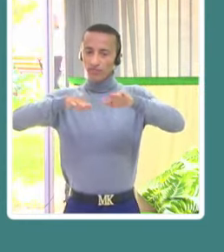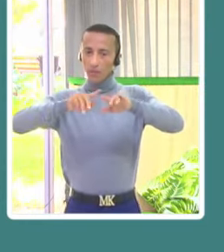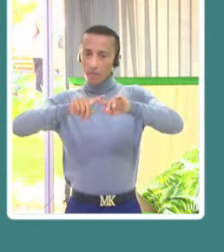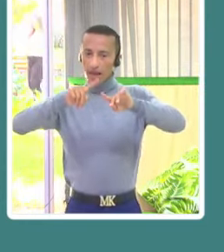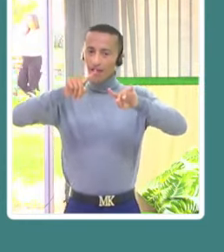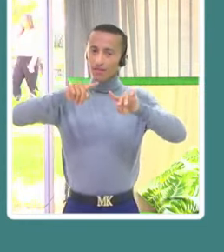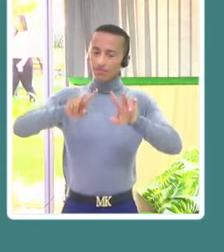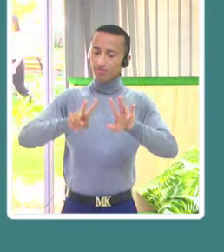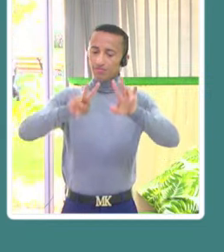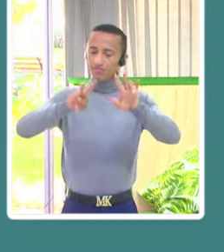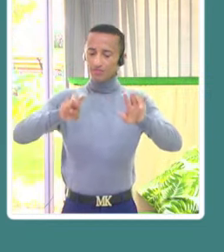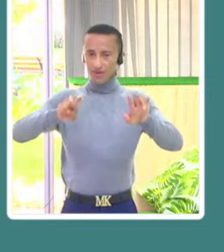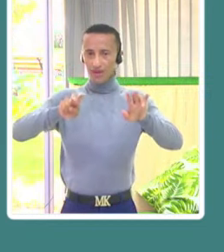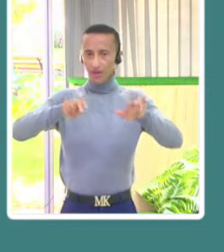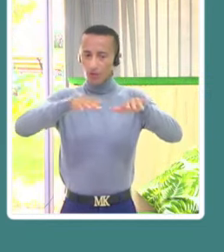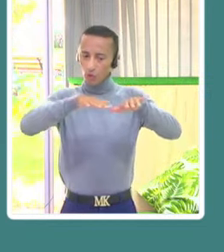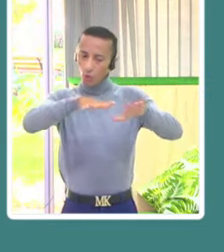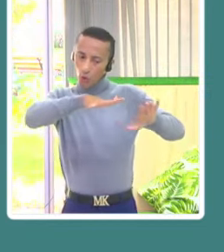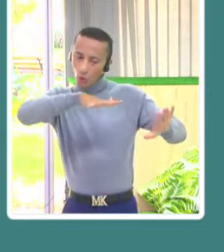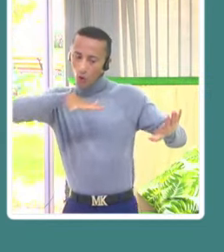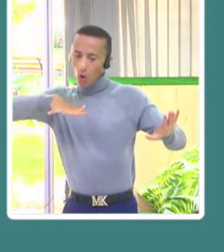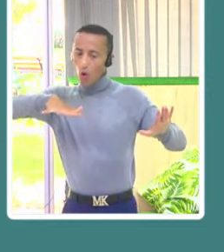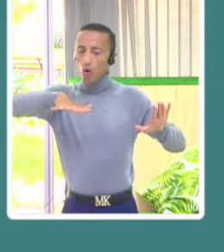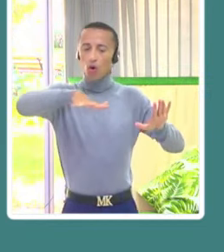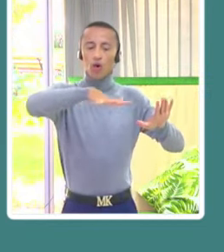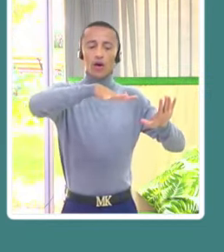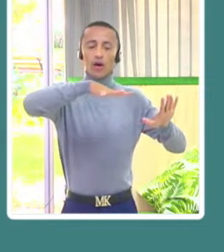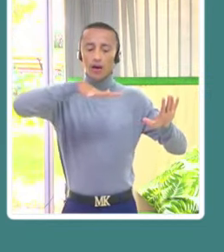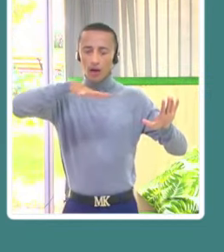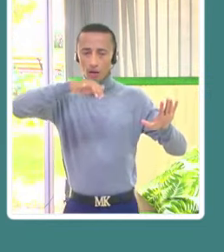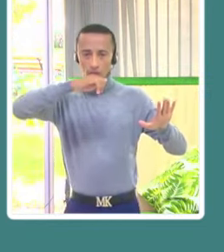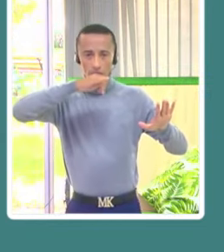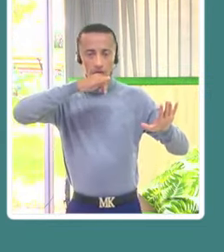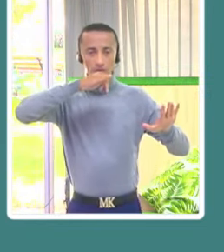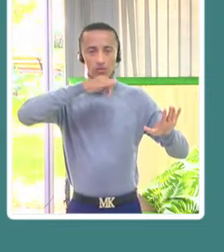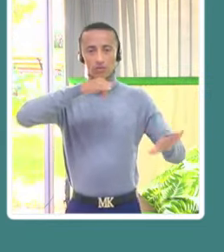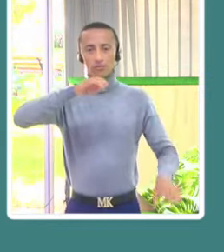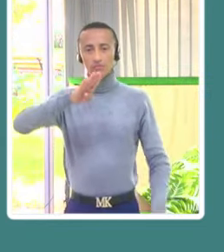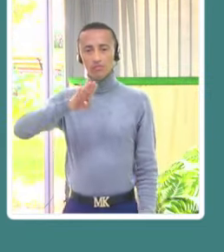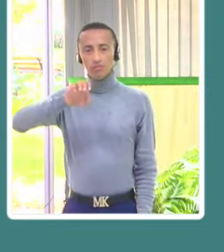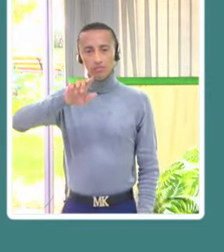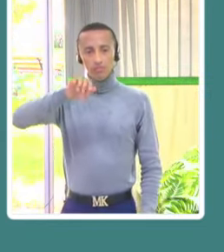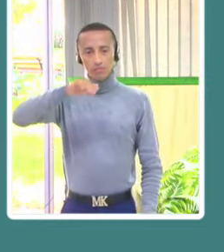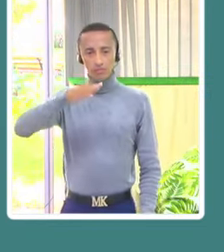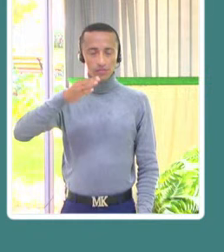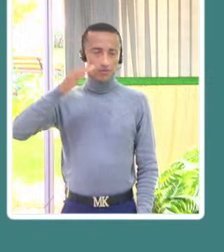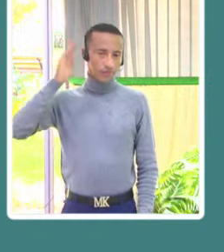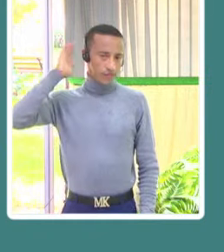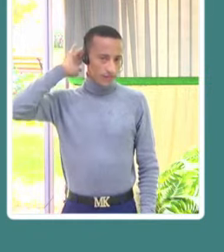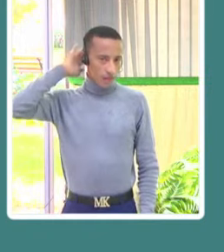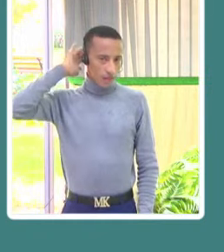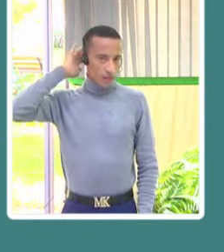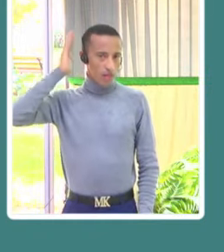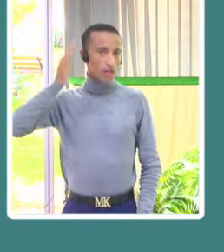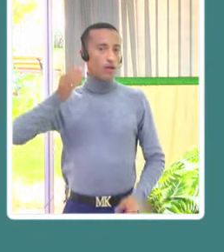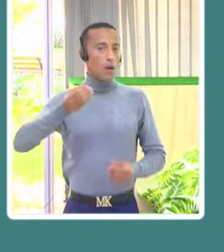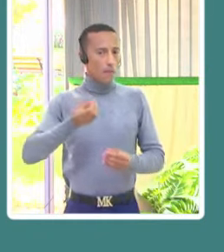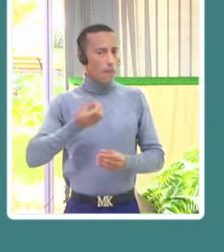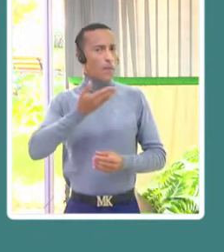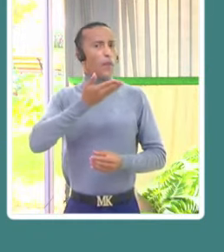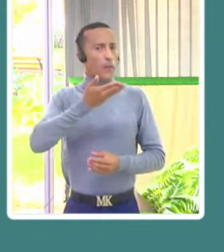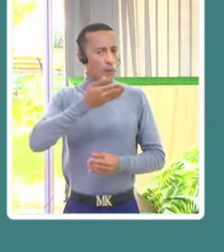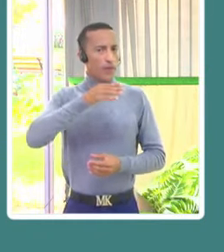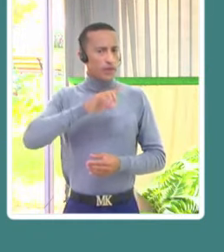are quilombolas in Belém, near Belém, which are probably as good or even maybe even better than